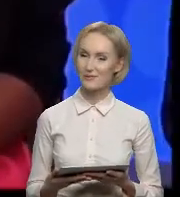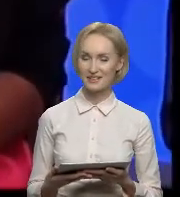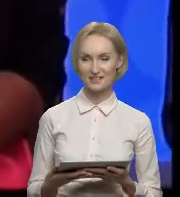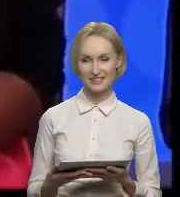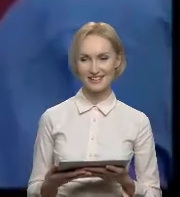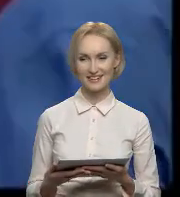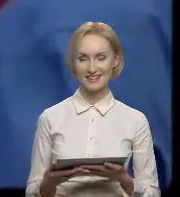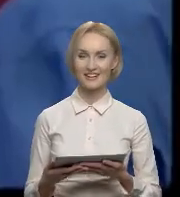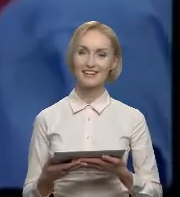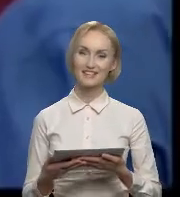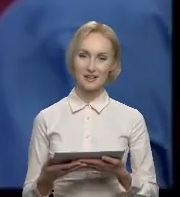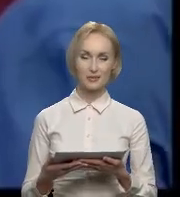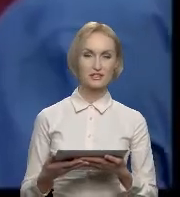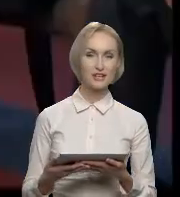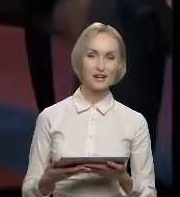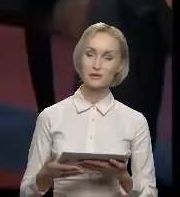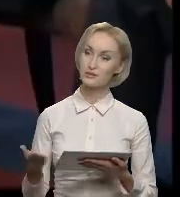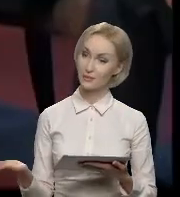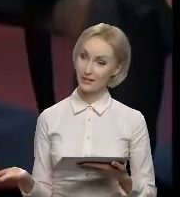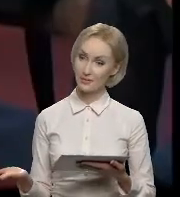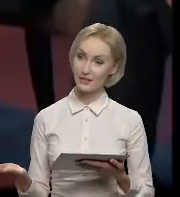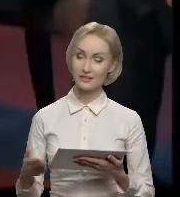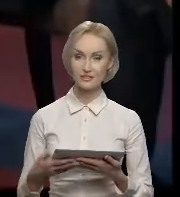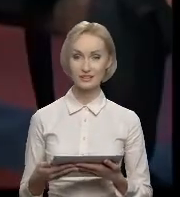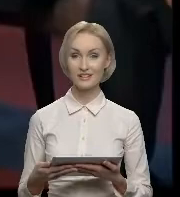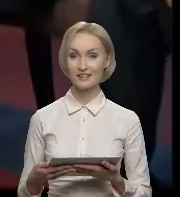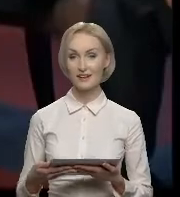the father. Let's go then. You ready to apologize?